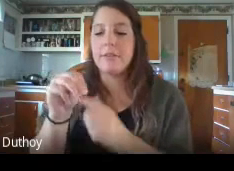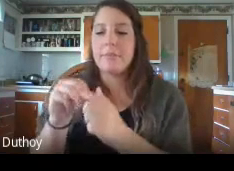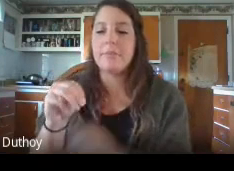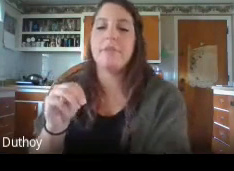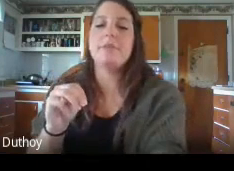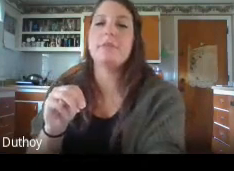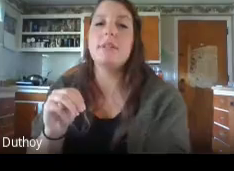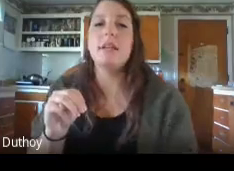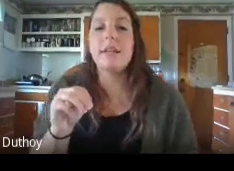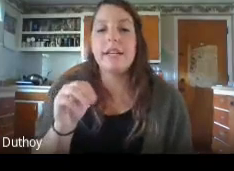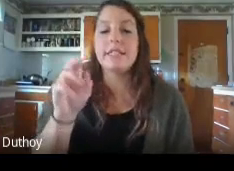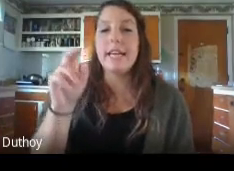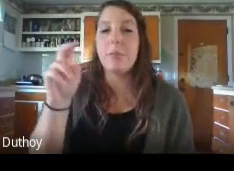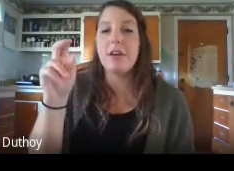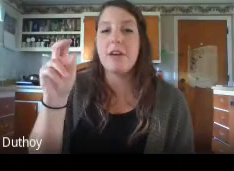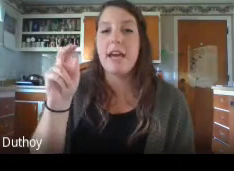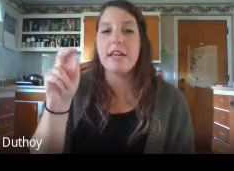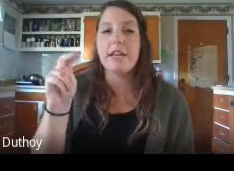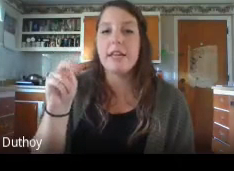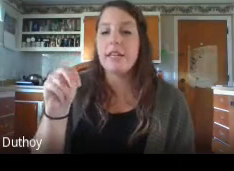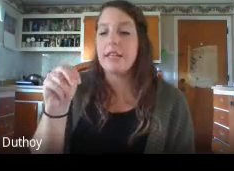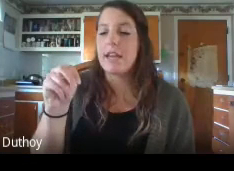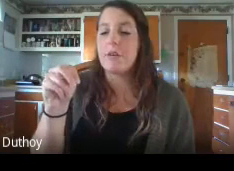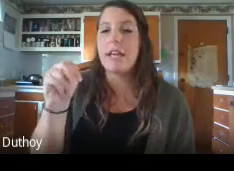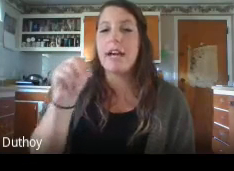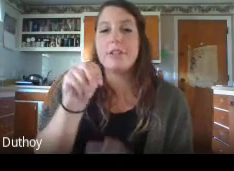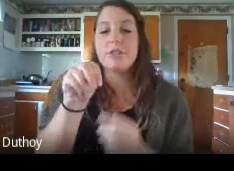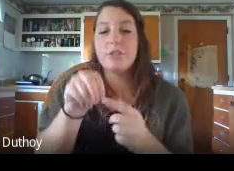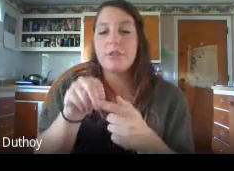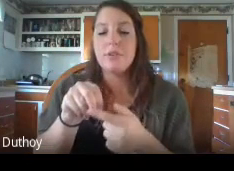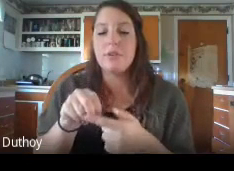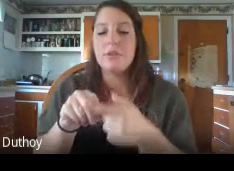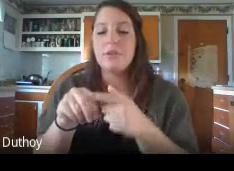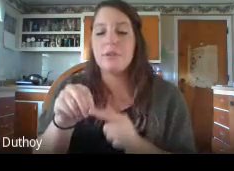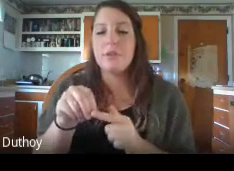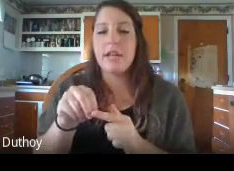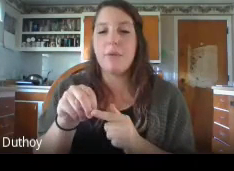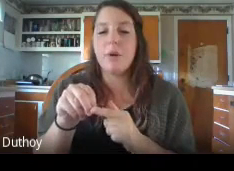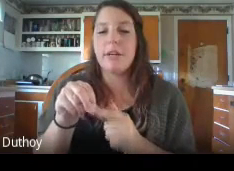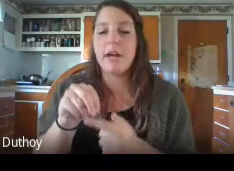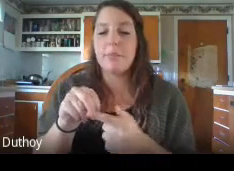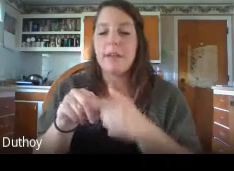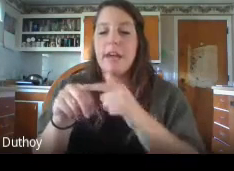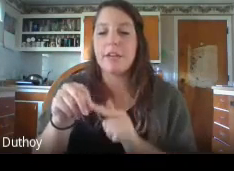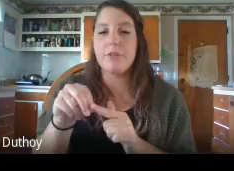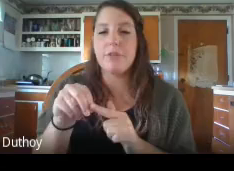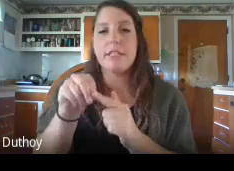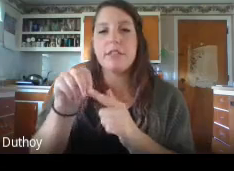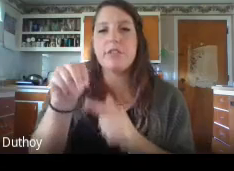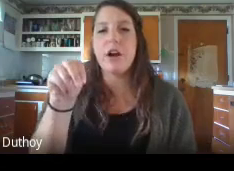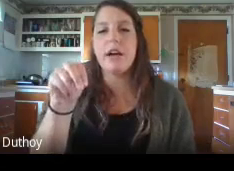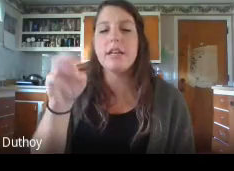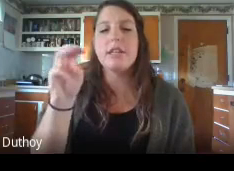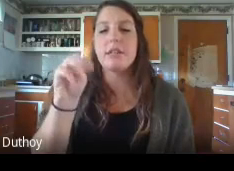Okay? And same with N. It only has that 1 hump, and you